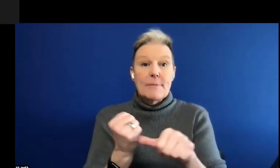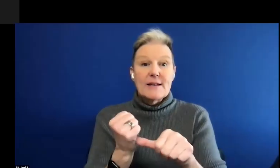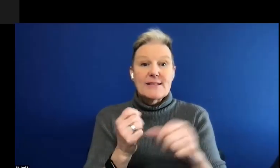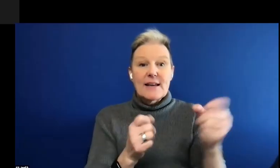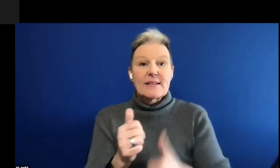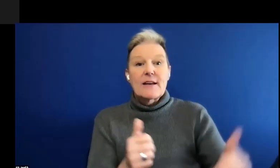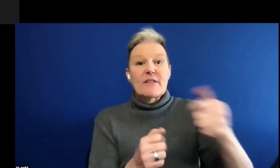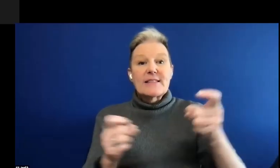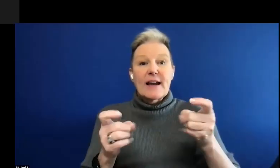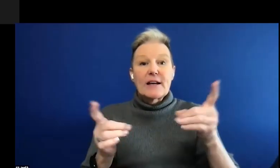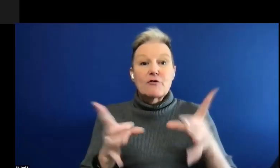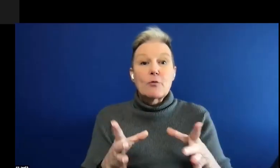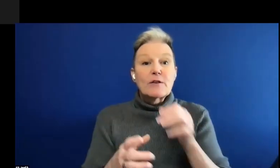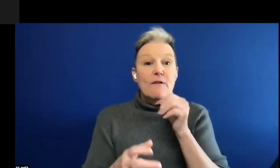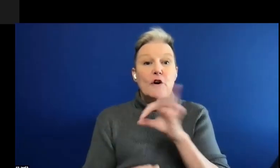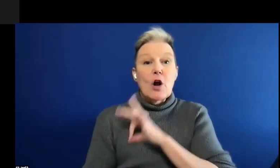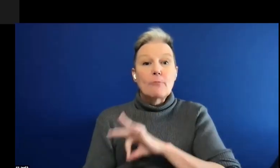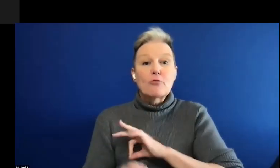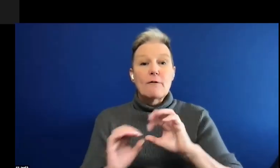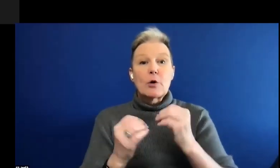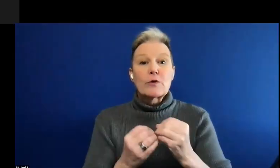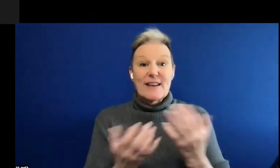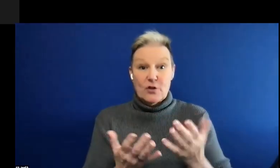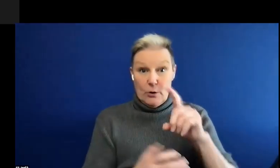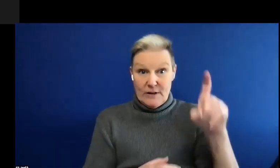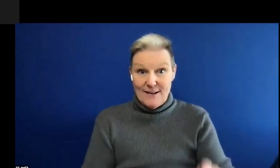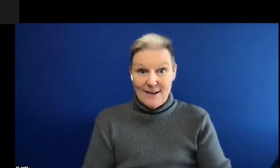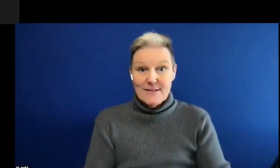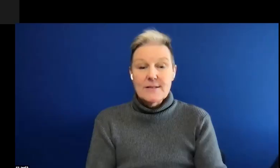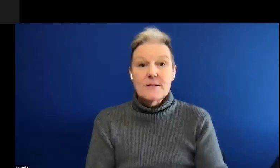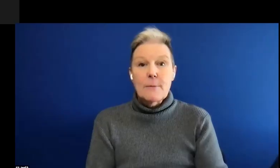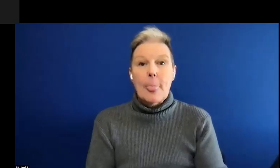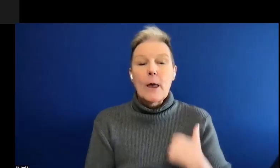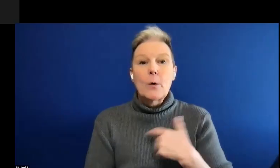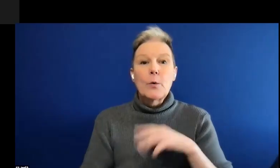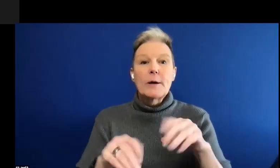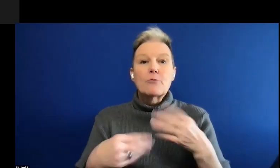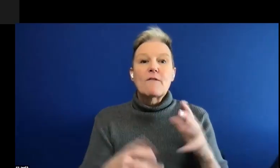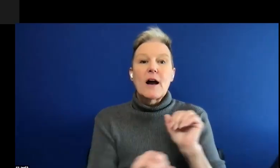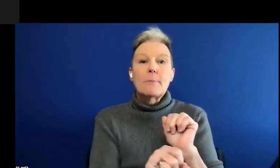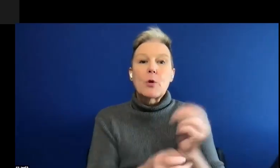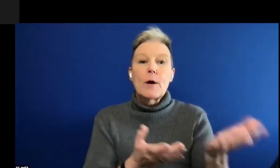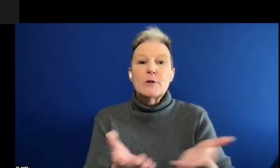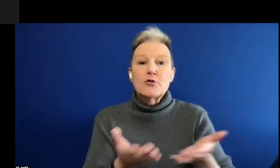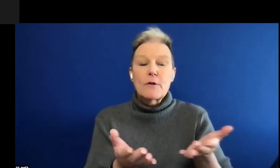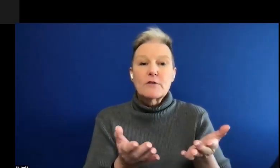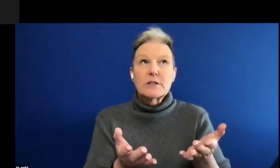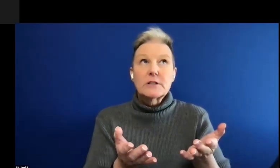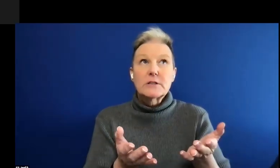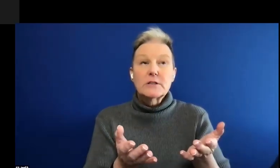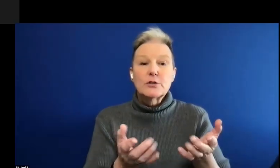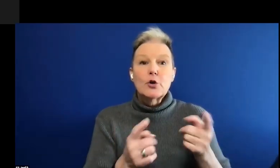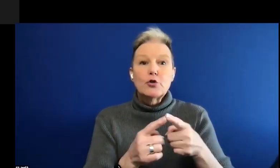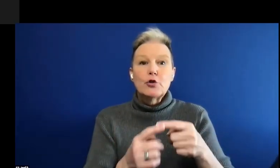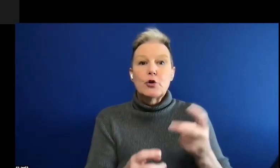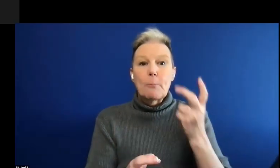Executive Director for a nonprofit organization out of Texas that we do provide employment services to